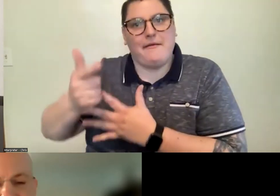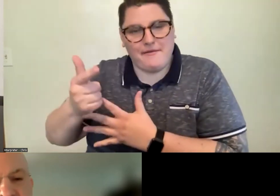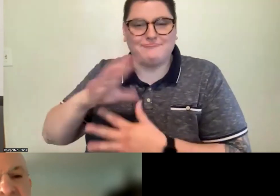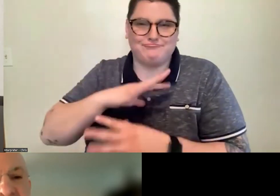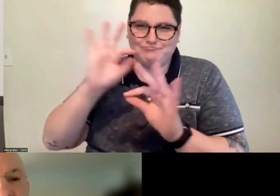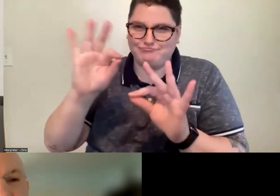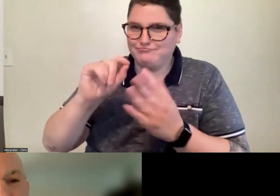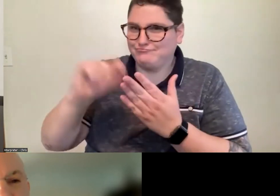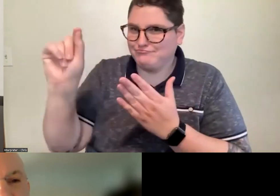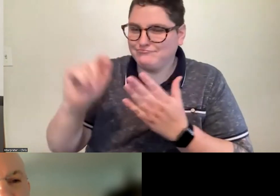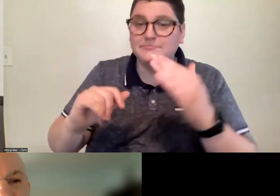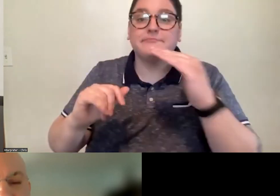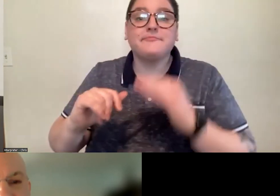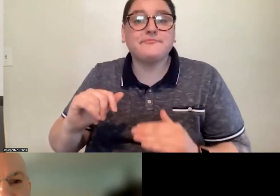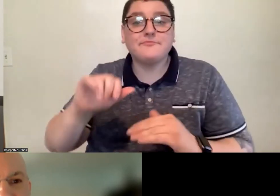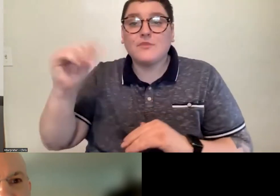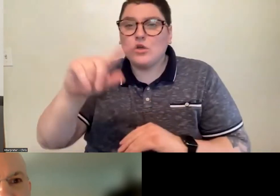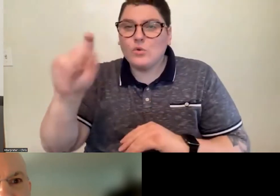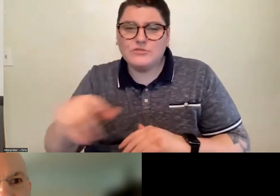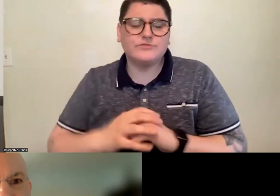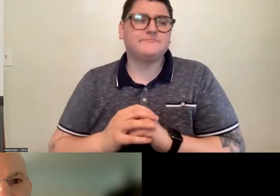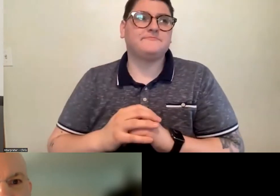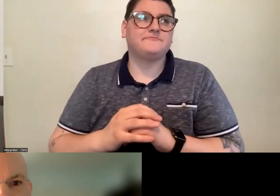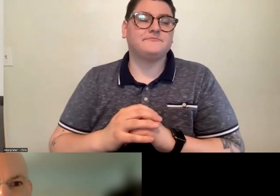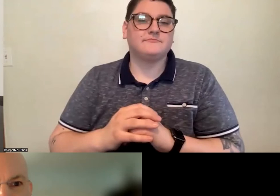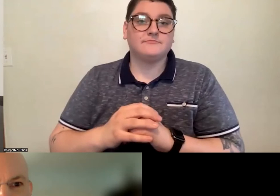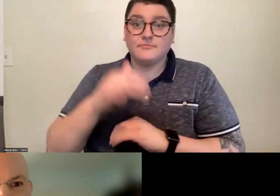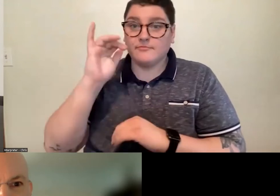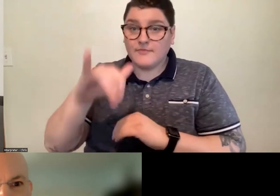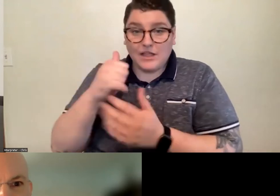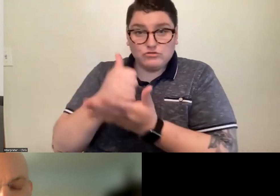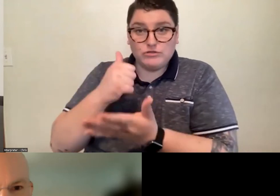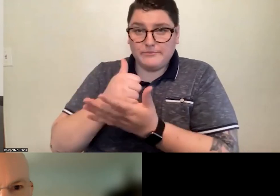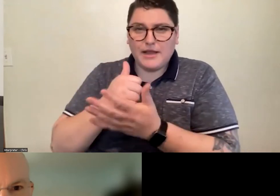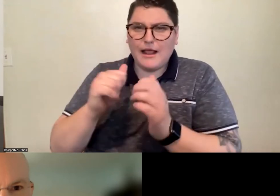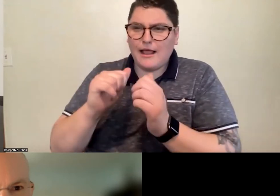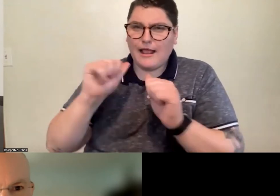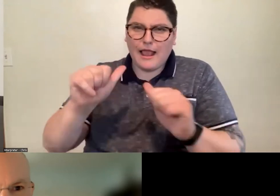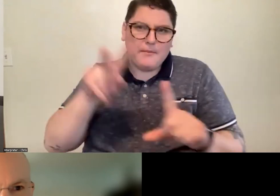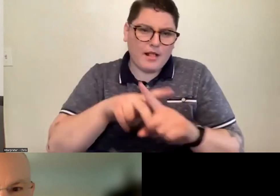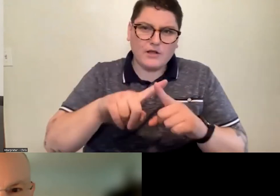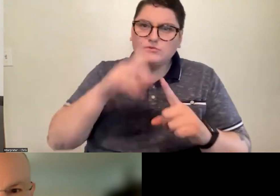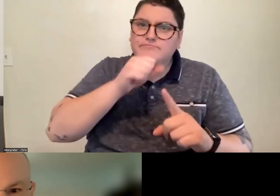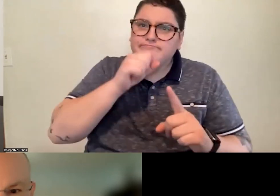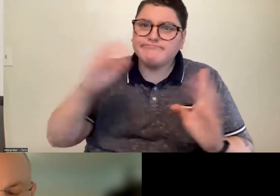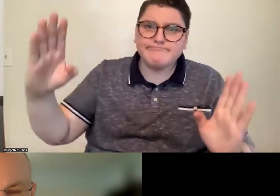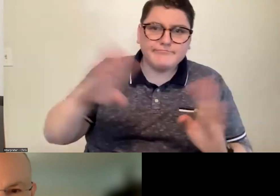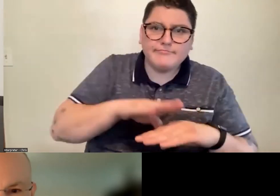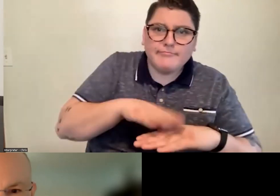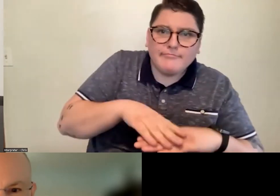Another question is, how young can you go with this intervention the way it currently